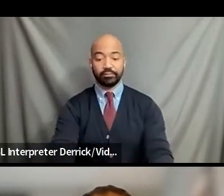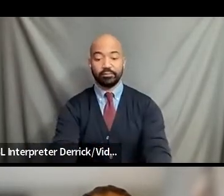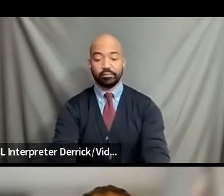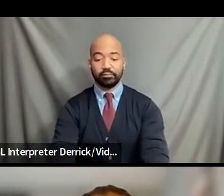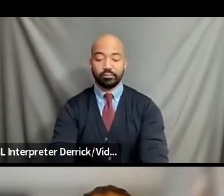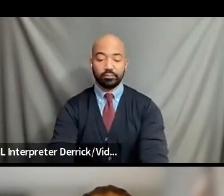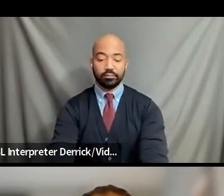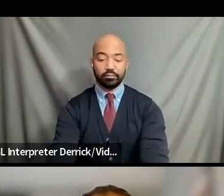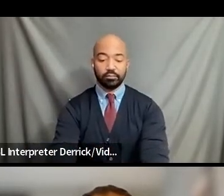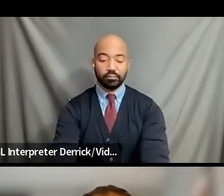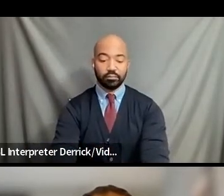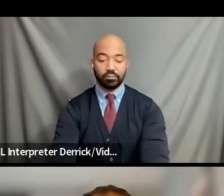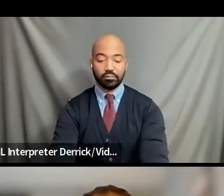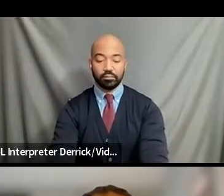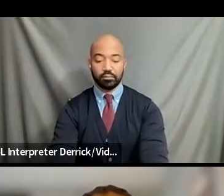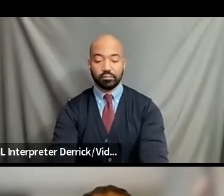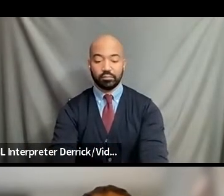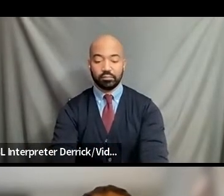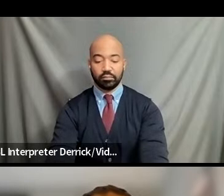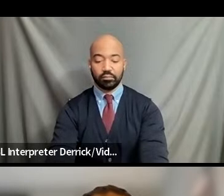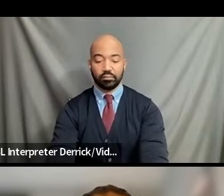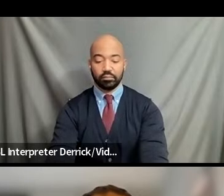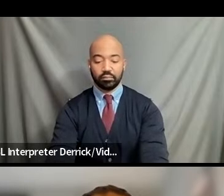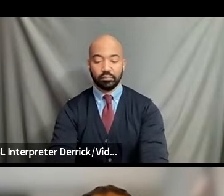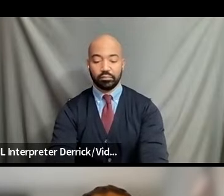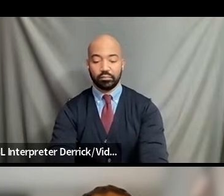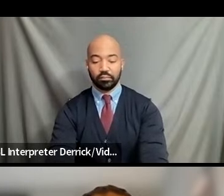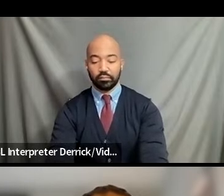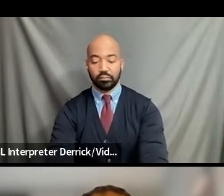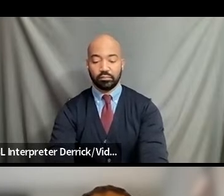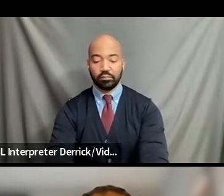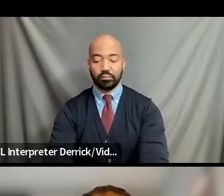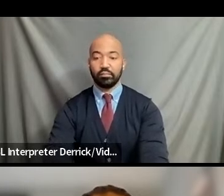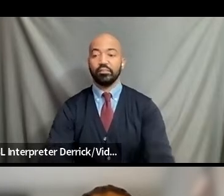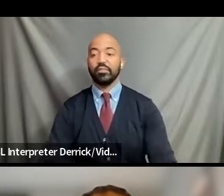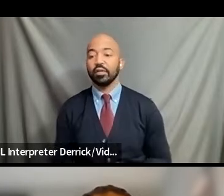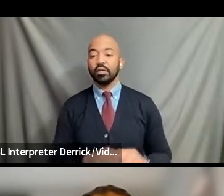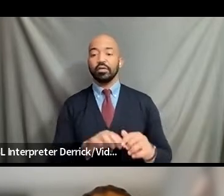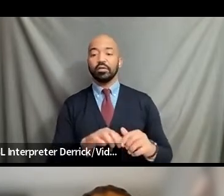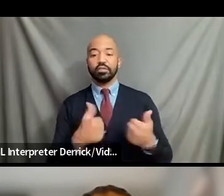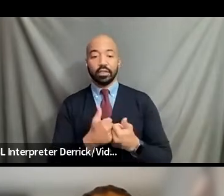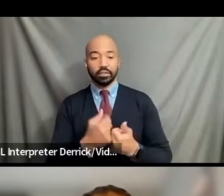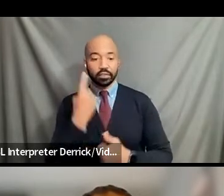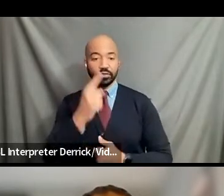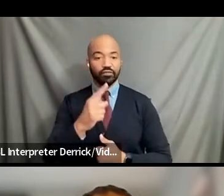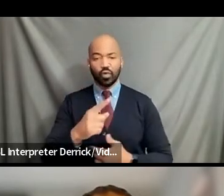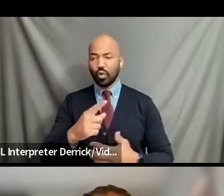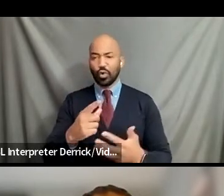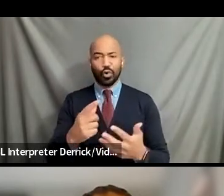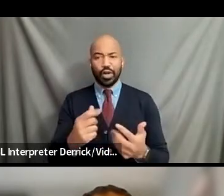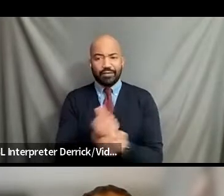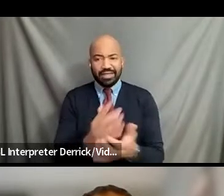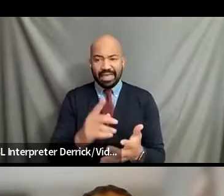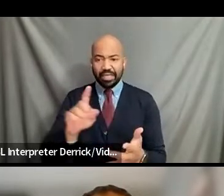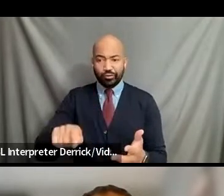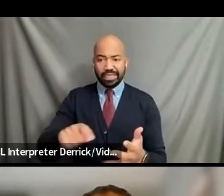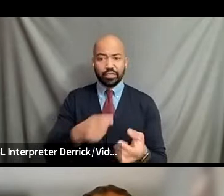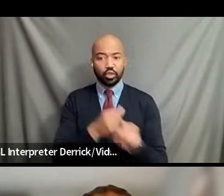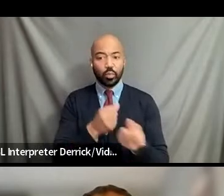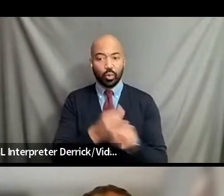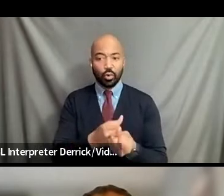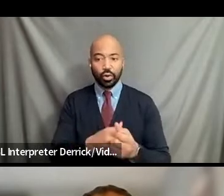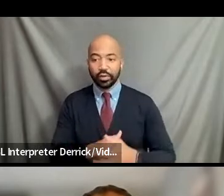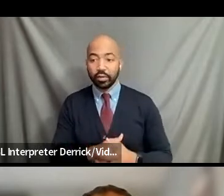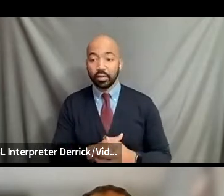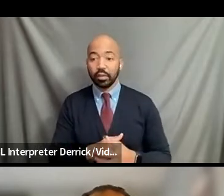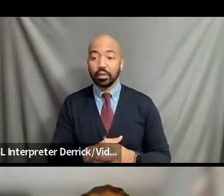you're doing, having a support system for the challenges that you're facing, just support, which is incredibly important in grad school, but also just